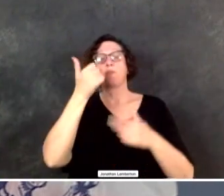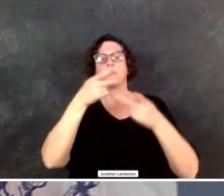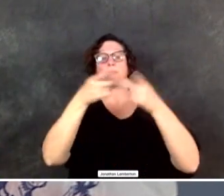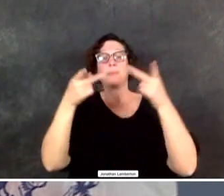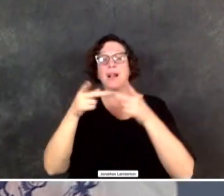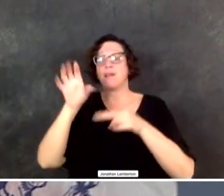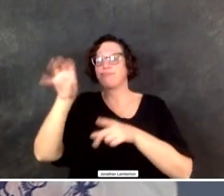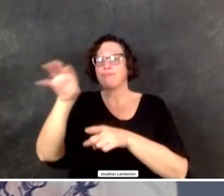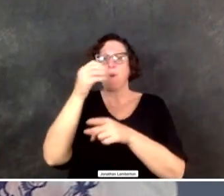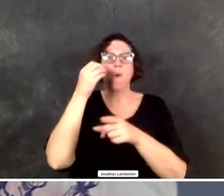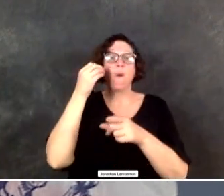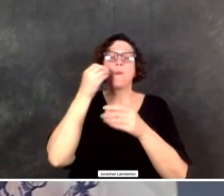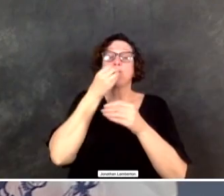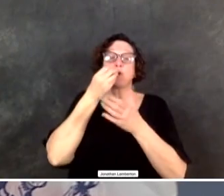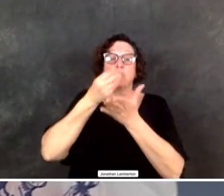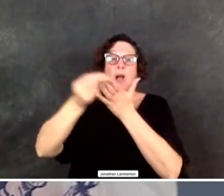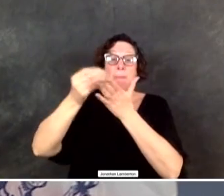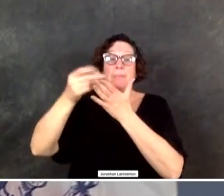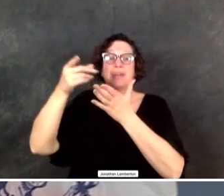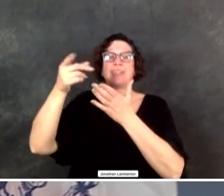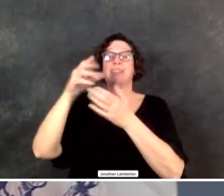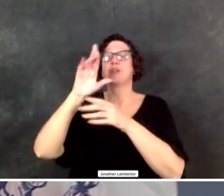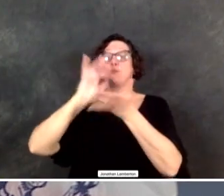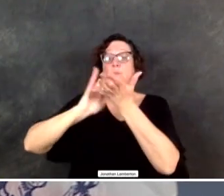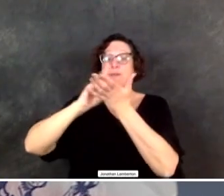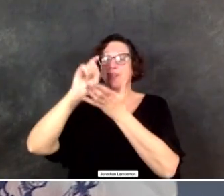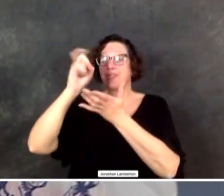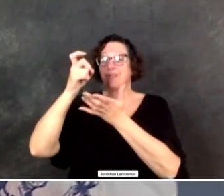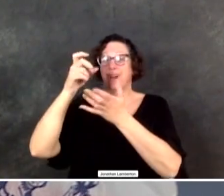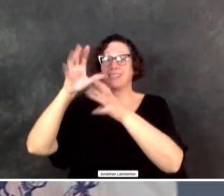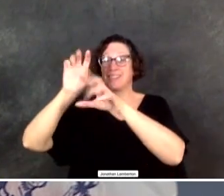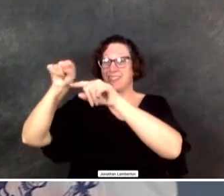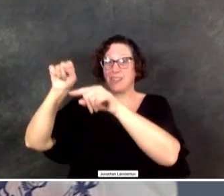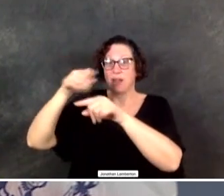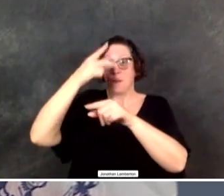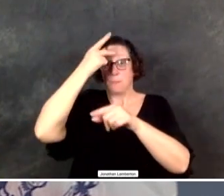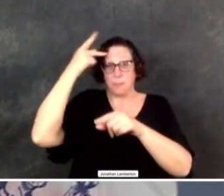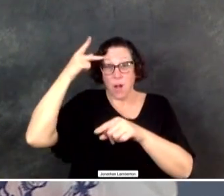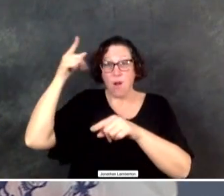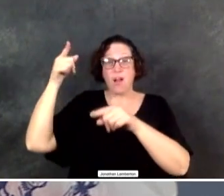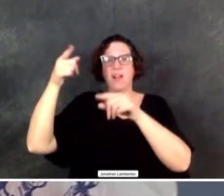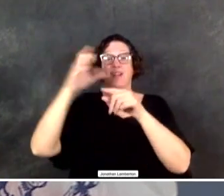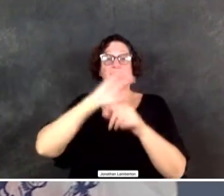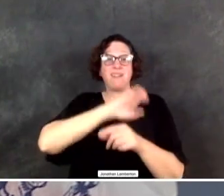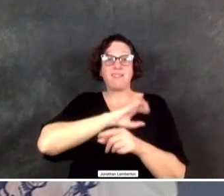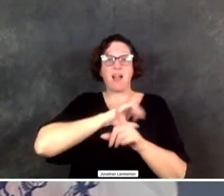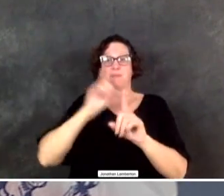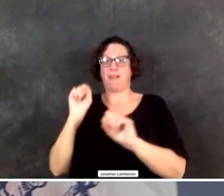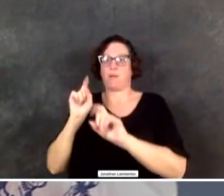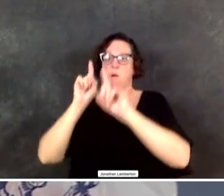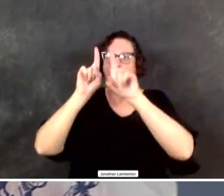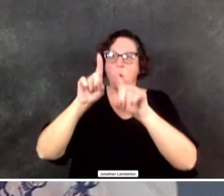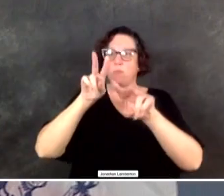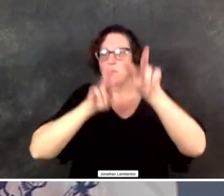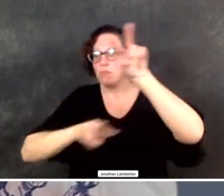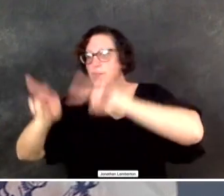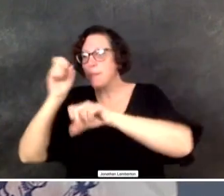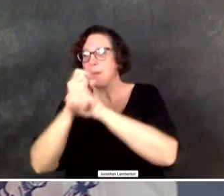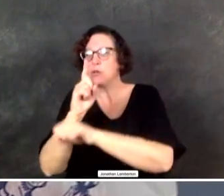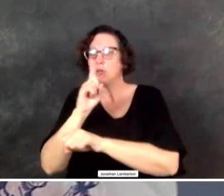city that is so crucial right now to ensuring that social distancing and shelter in place will